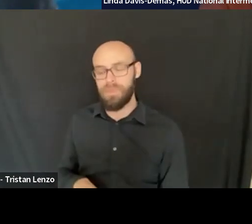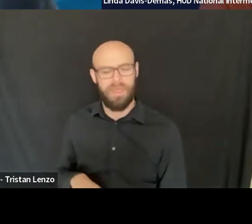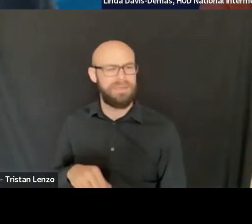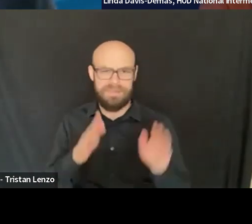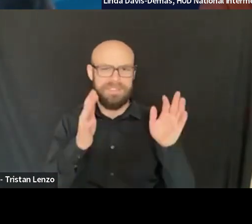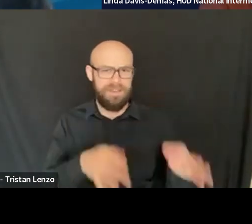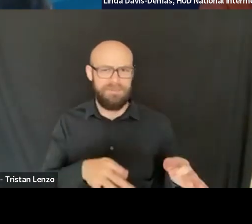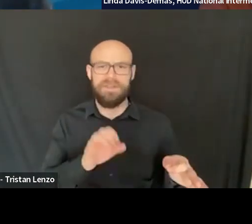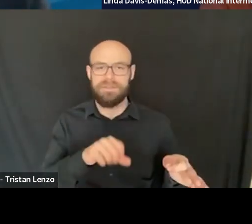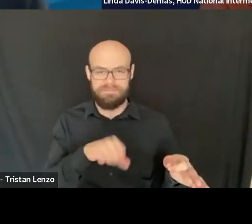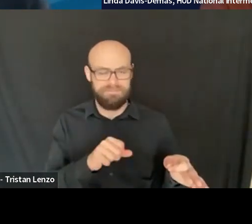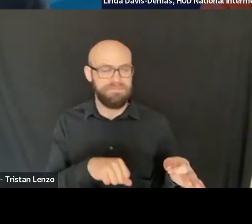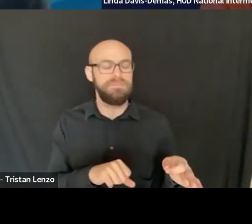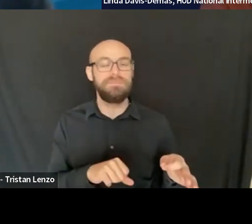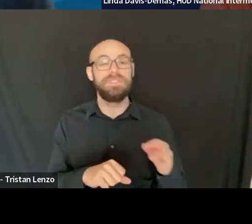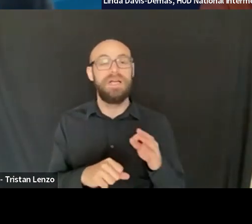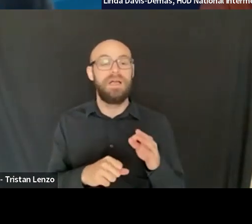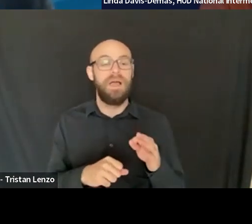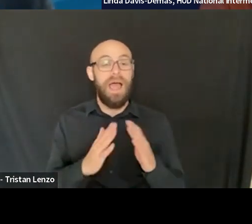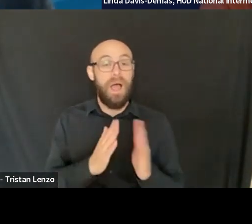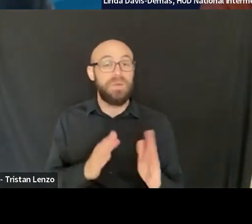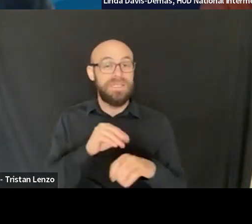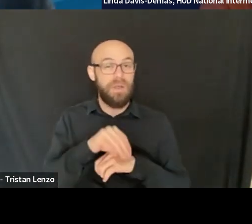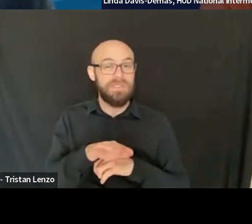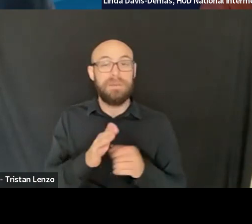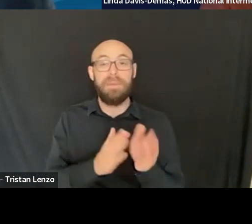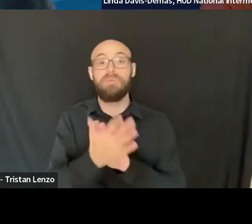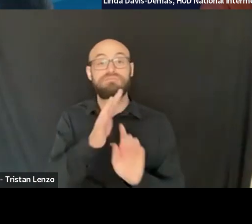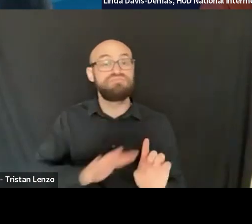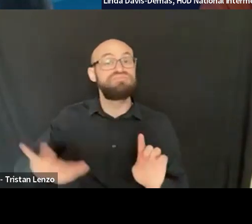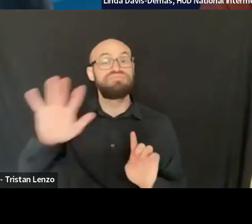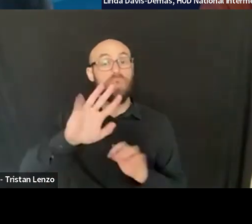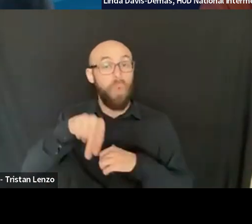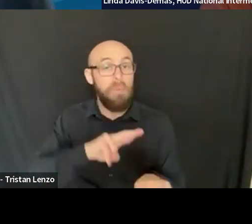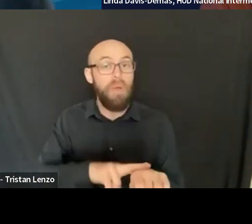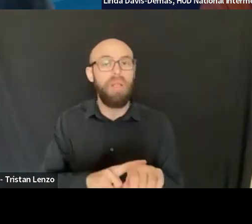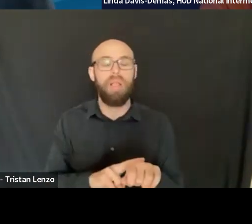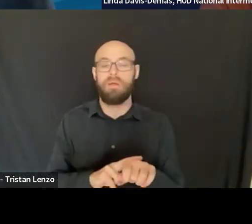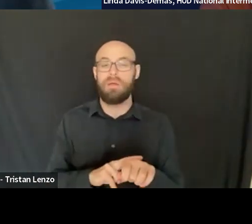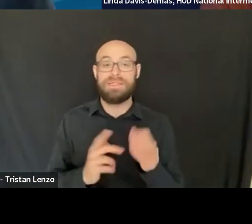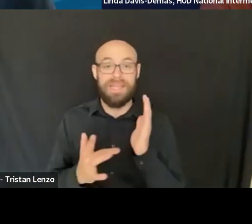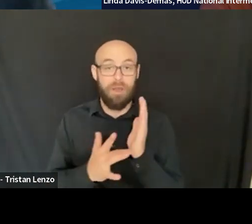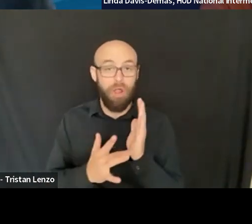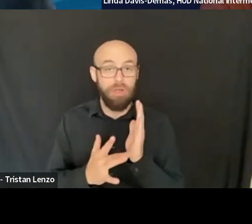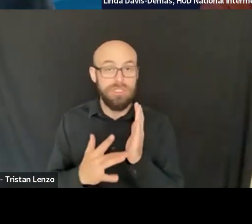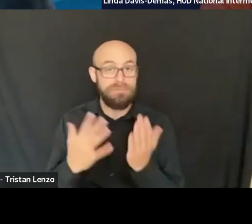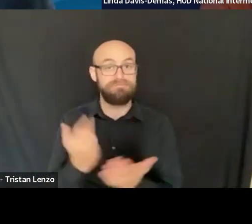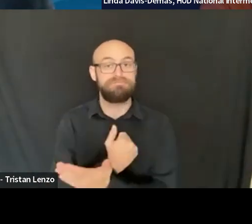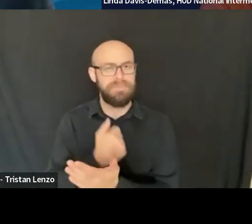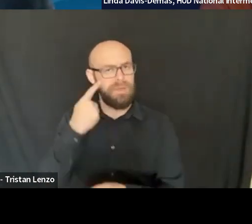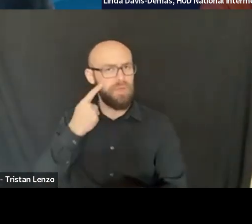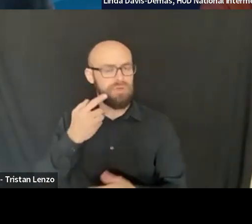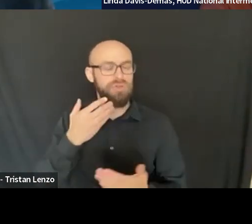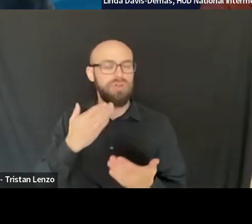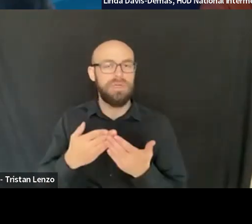scaling the program are definite priorities for the role of our office in supporting all of you. So it appears we